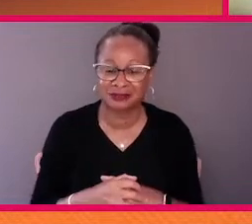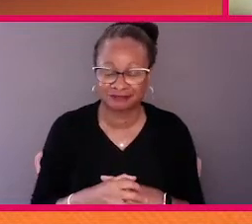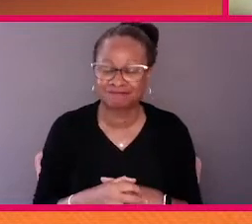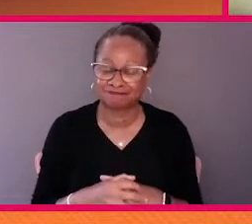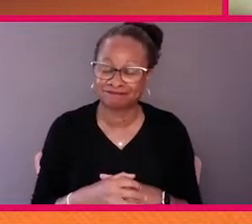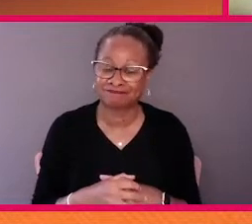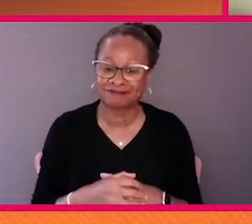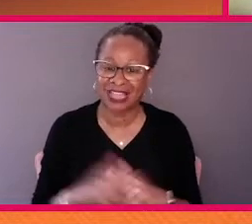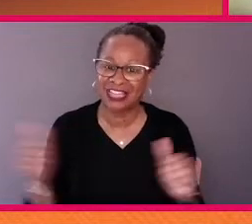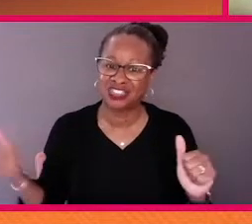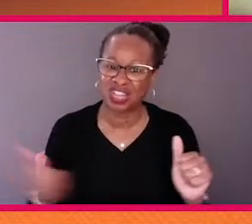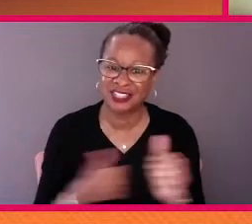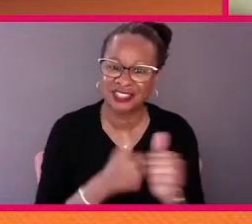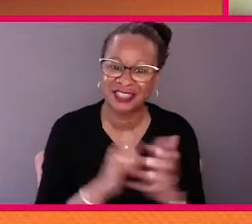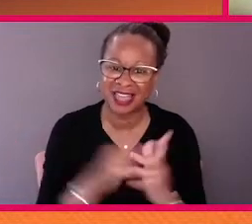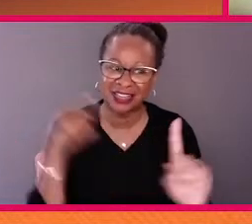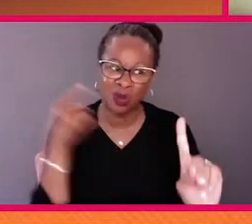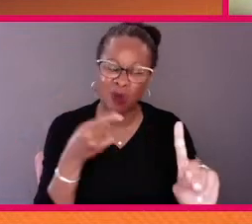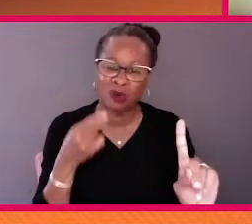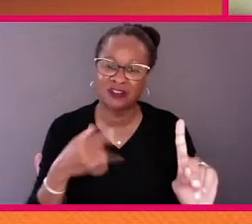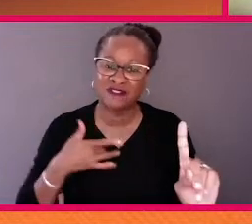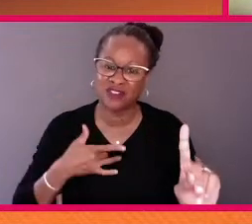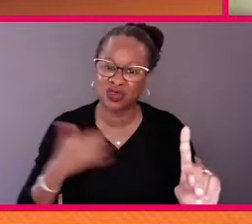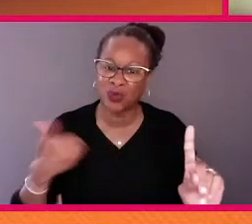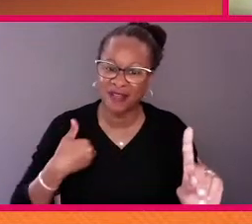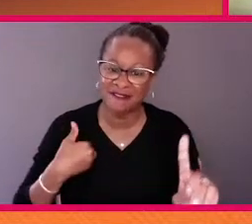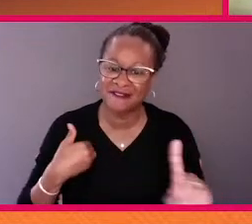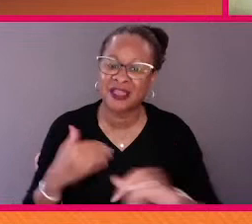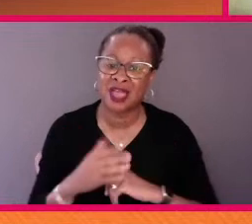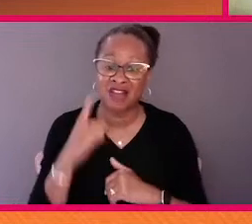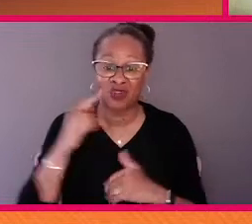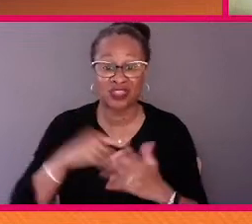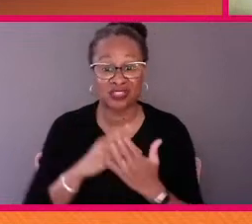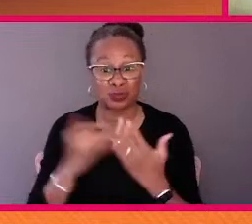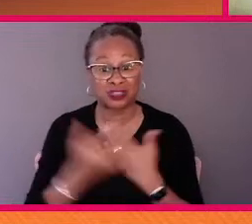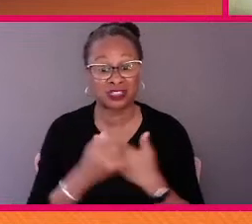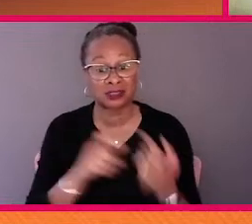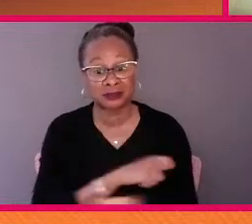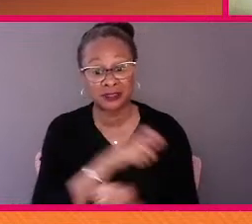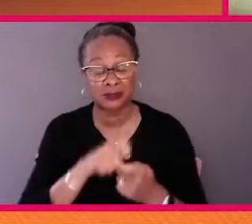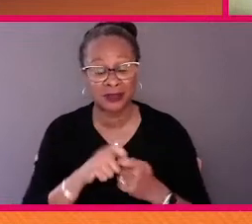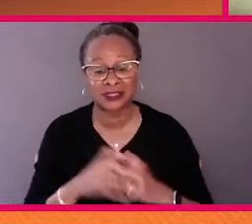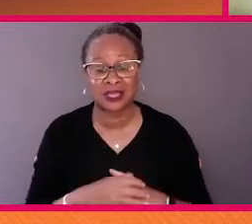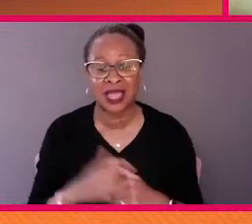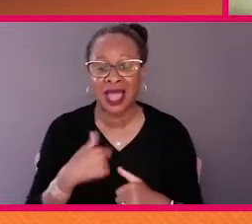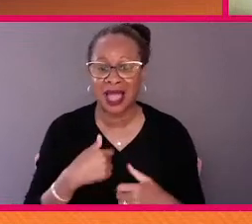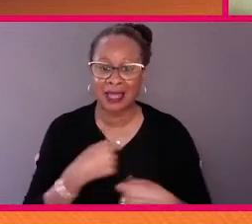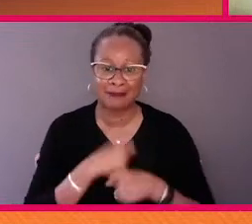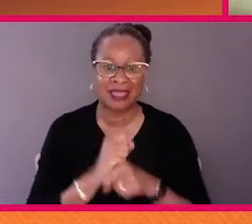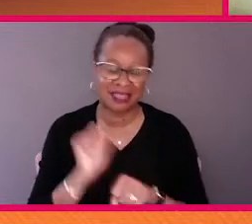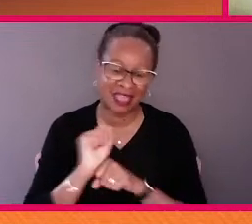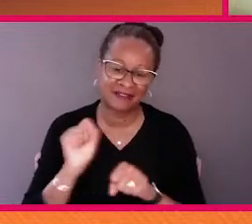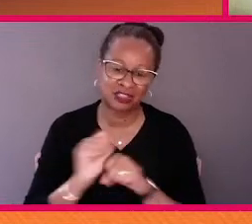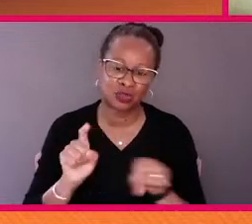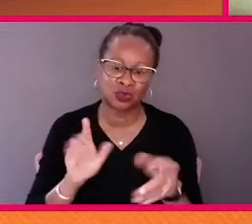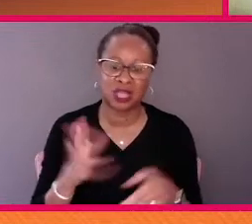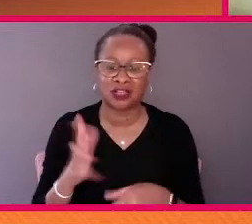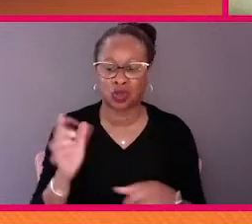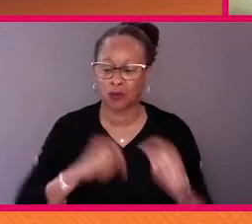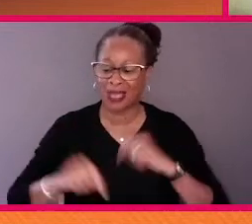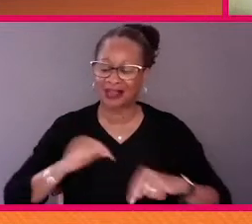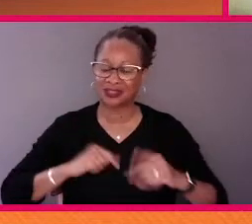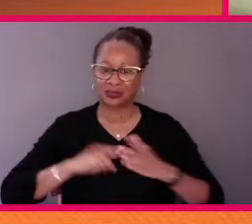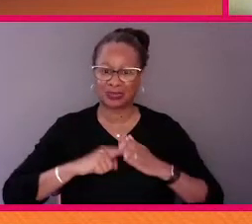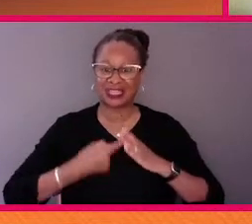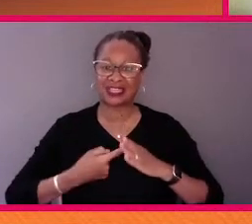chase that ambition that you feel like you have. And for this project in particular, I made the effort to kind of go back to square one, so to